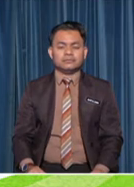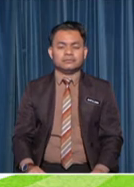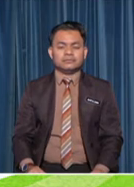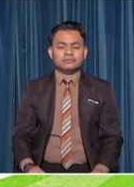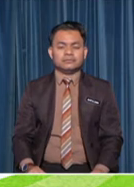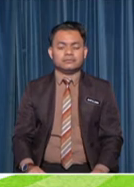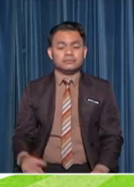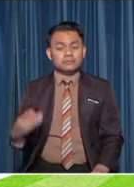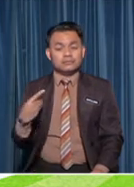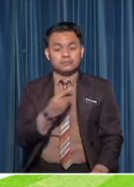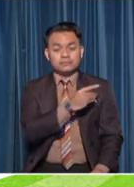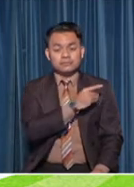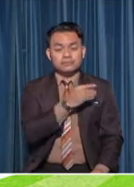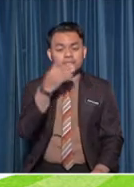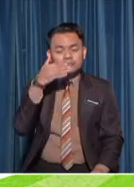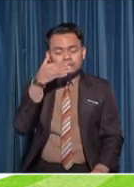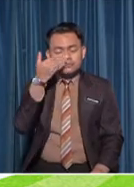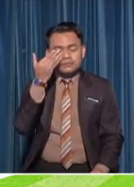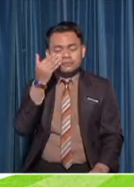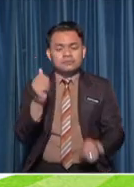We smell with our nose.